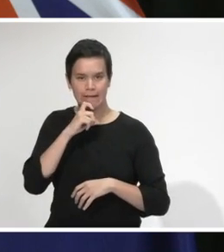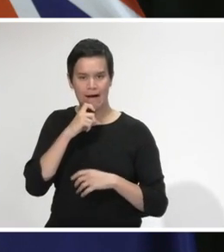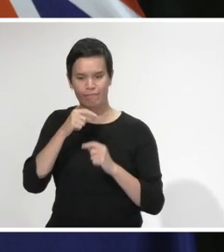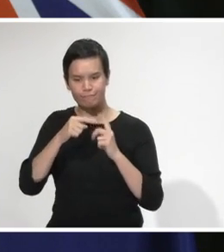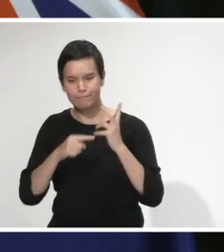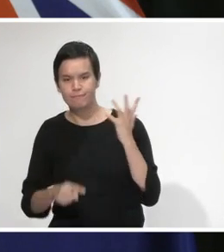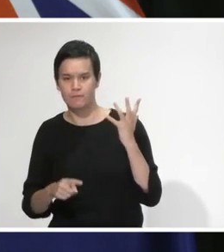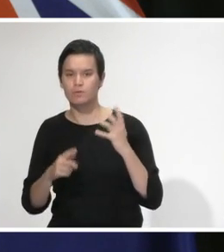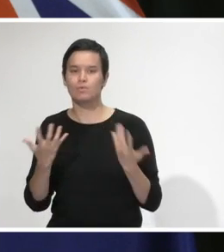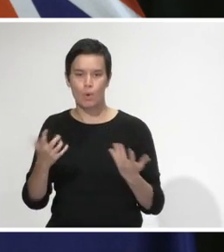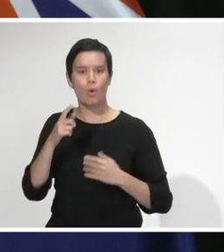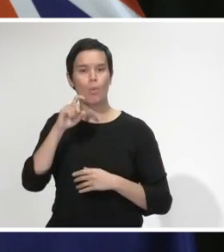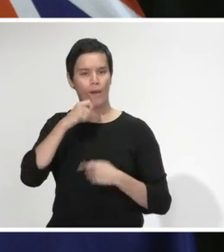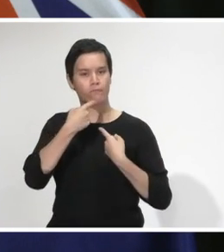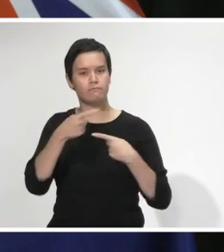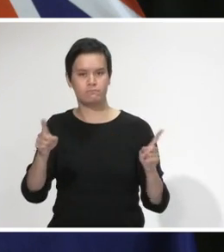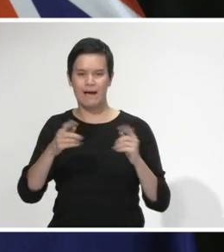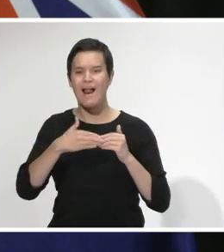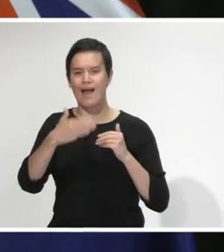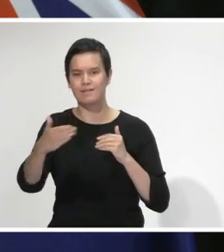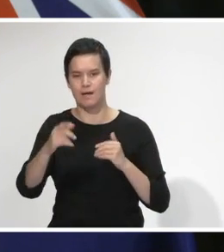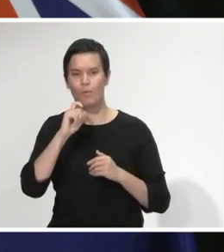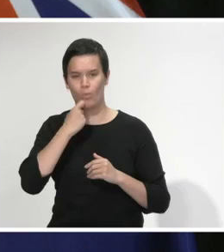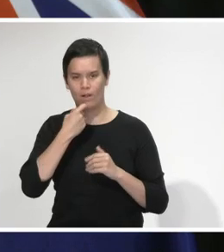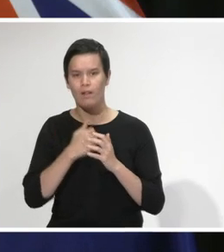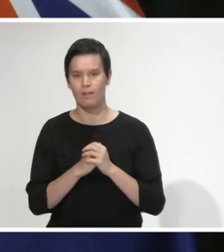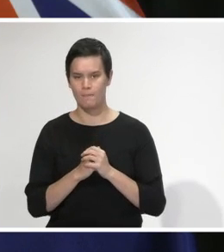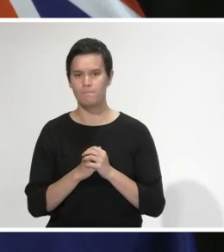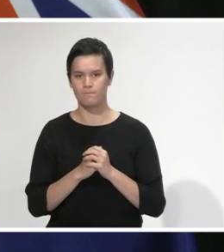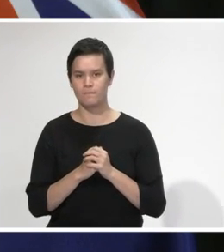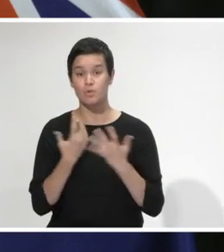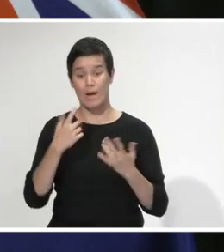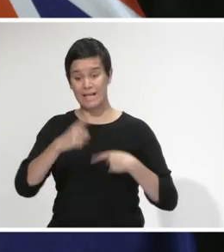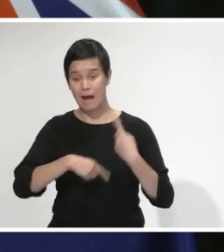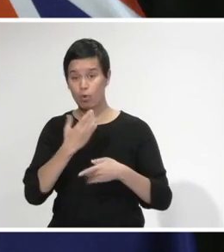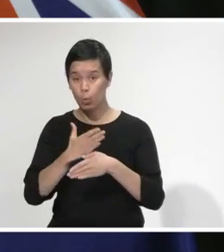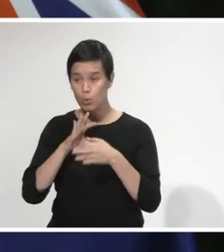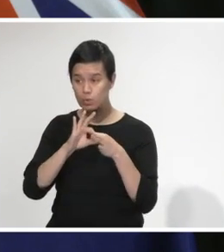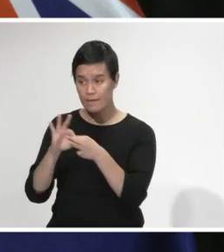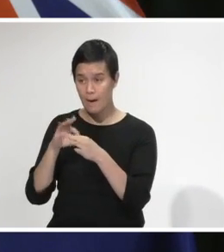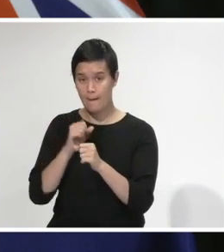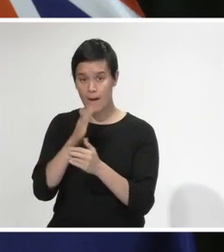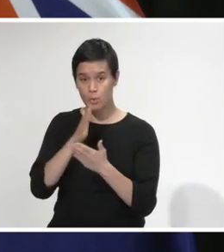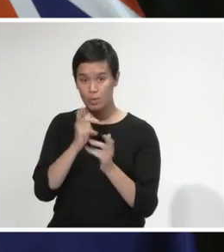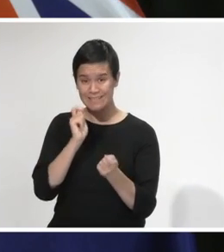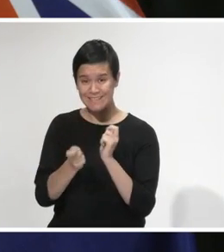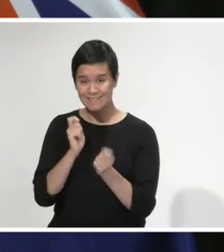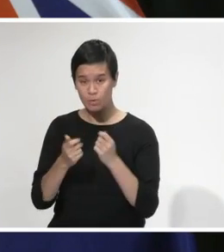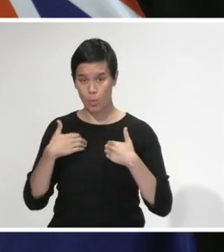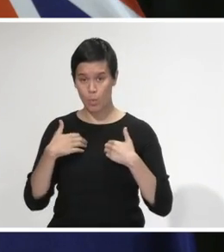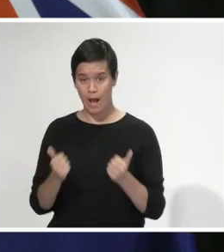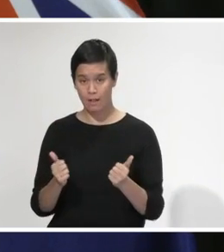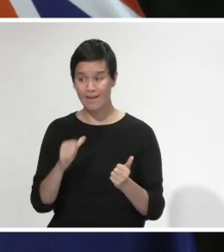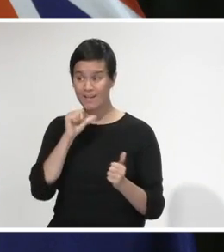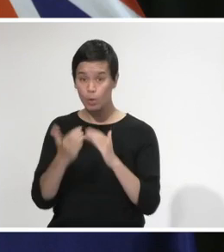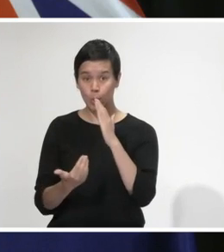and so on. We continue to work with them on making sure we are maximising the value of testing of both residents, of